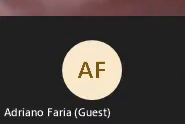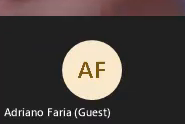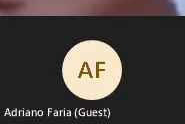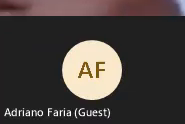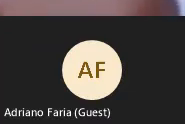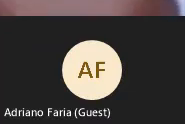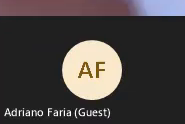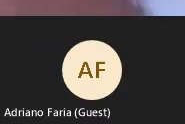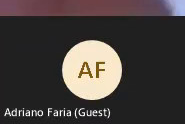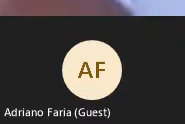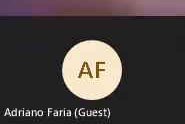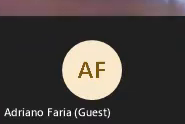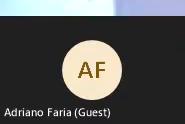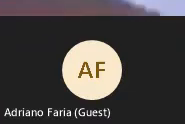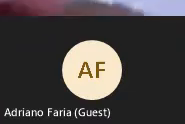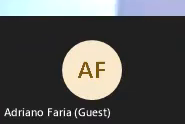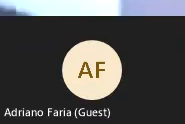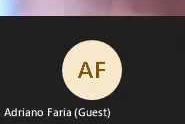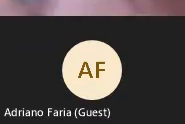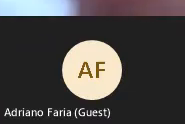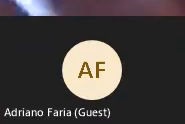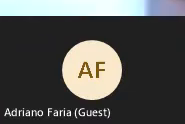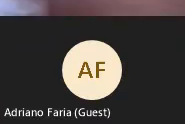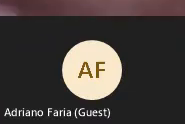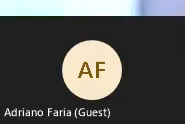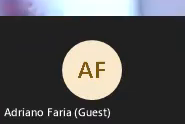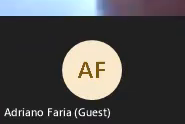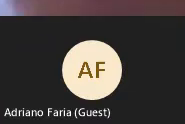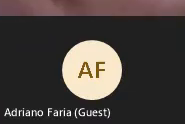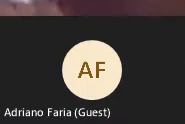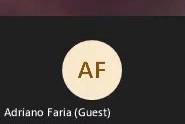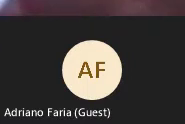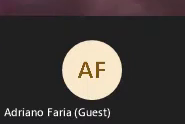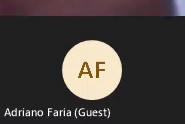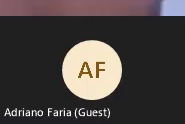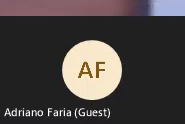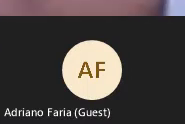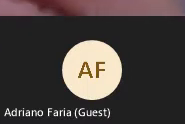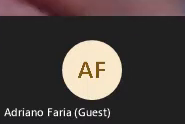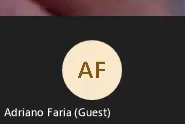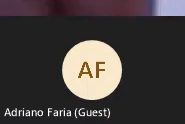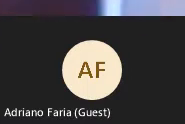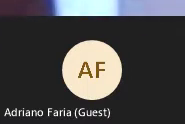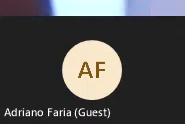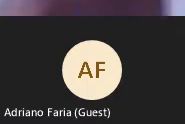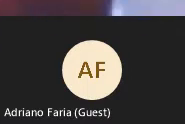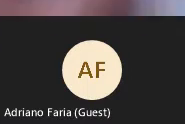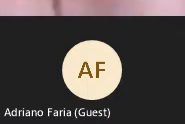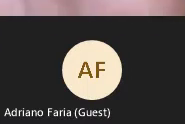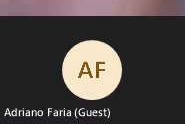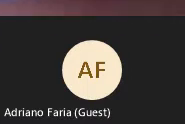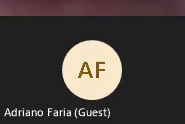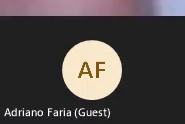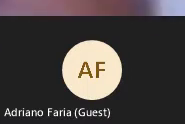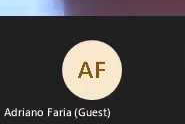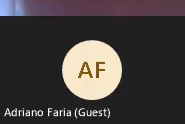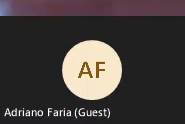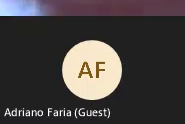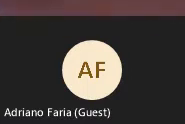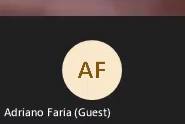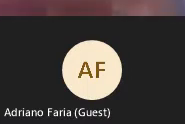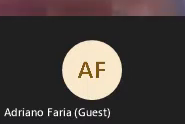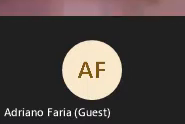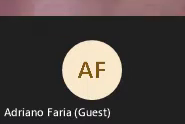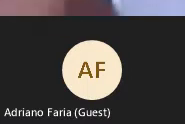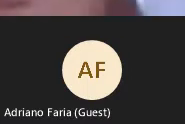So where can we find the recording? We will post the link again for you guys where you can see the very last